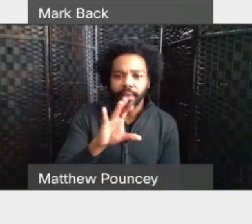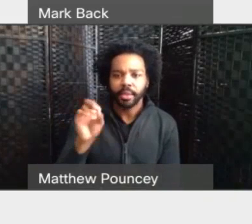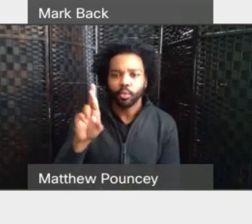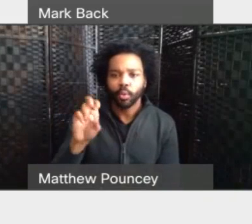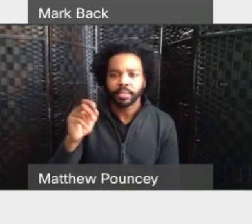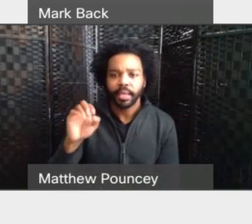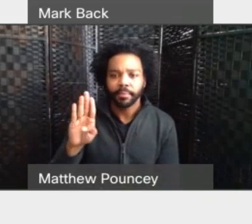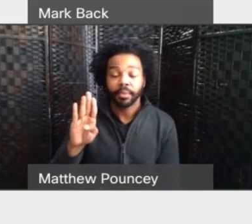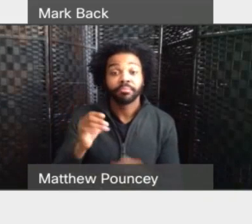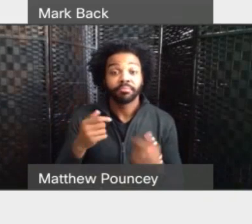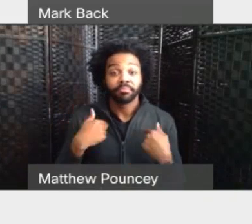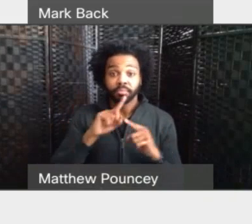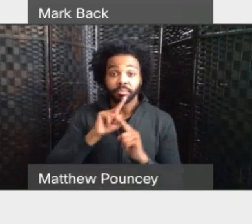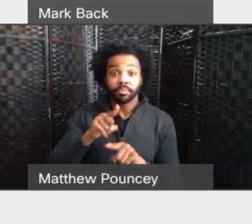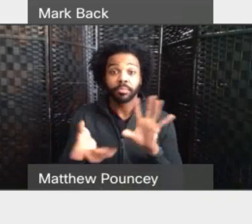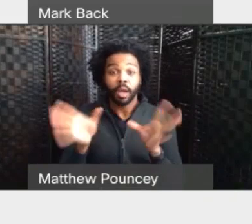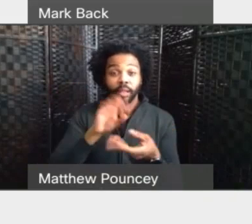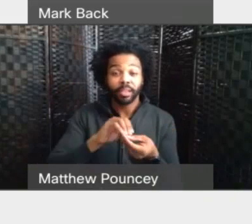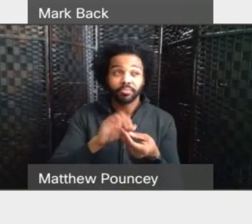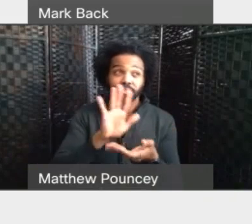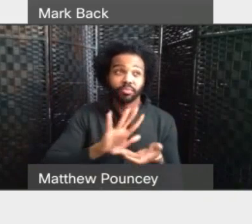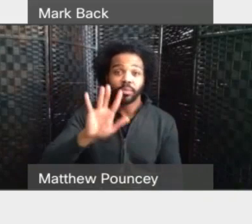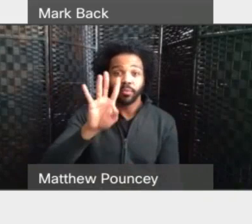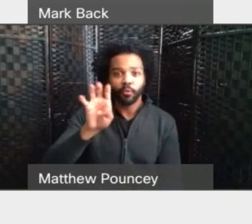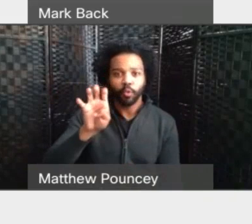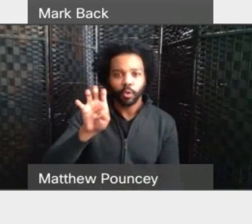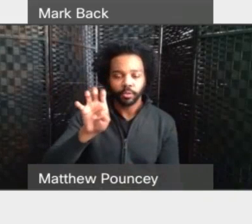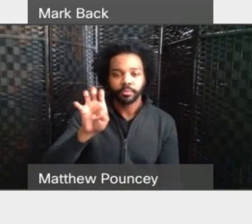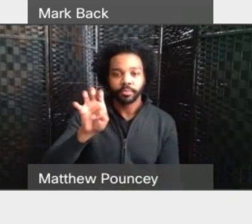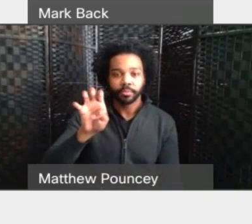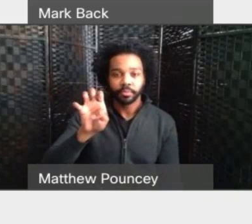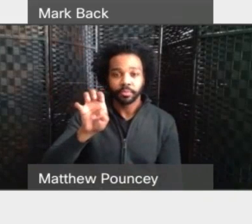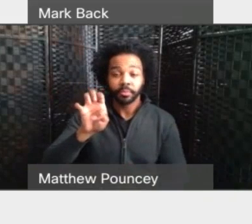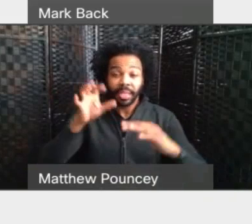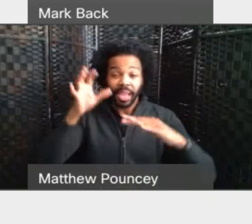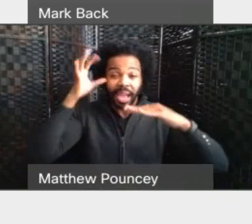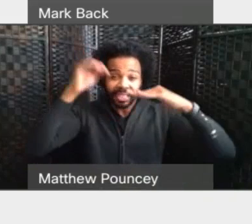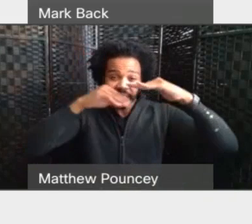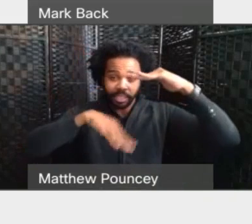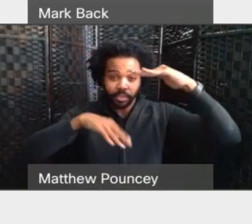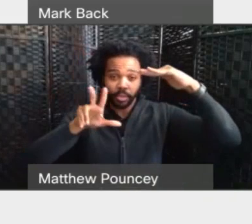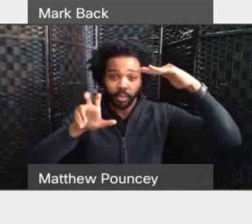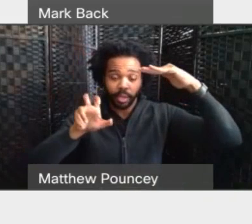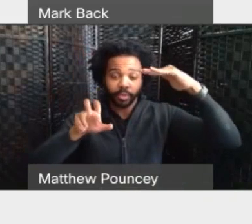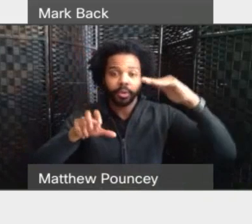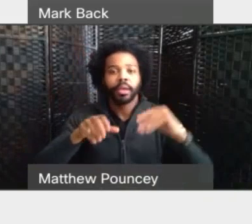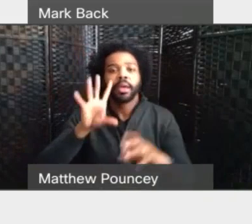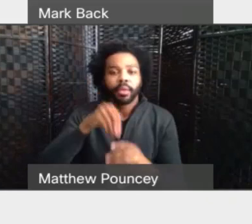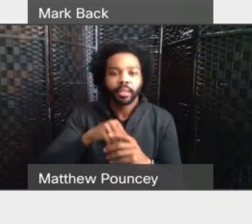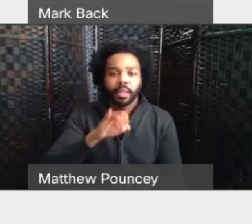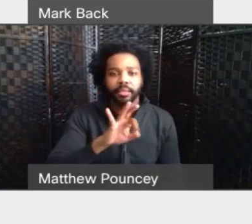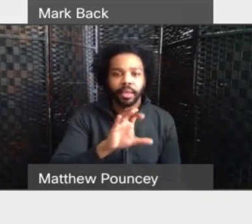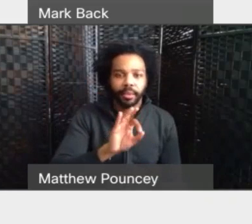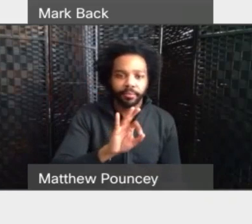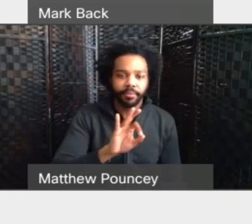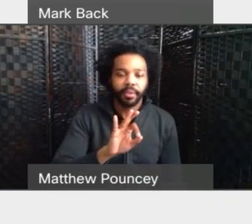Total is about 400. There's just under 300 who are in ICFs and